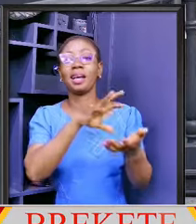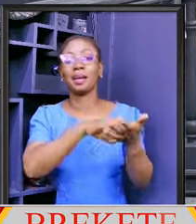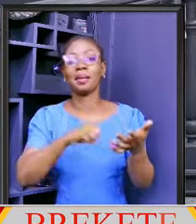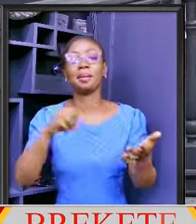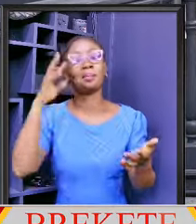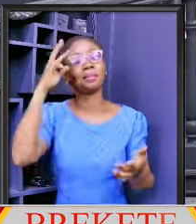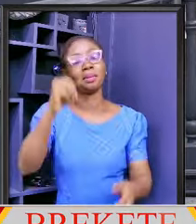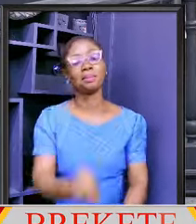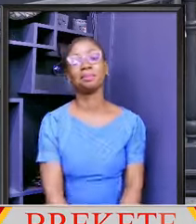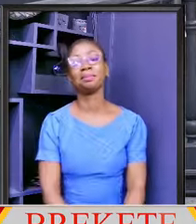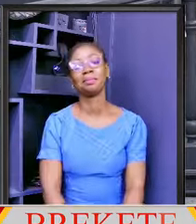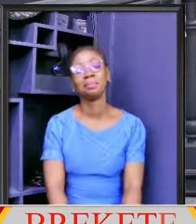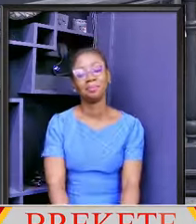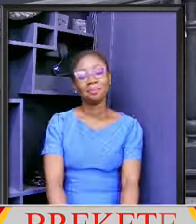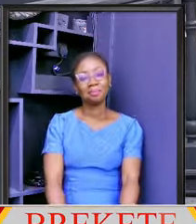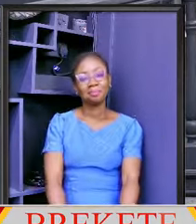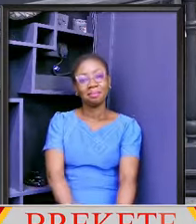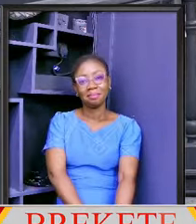see?